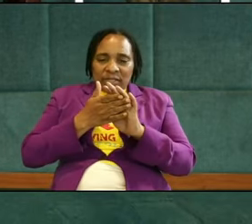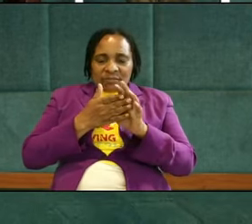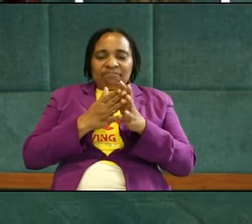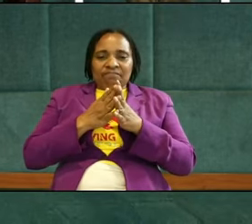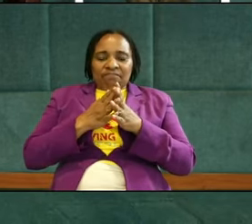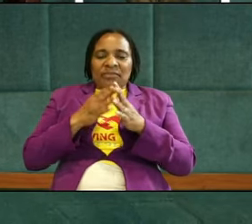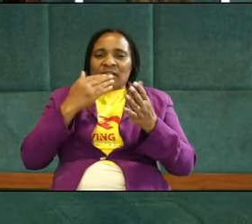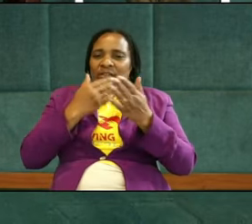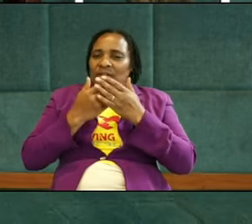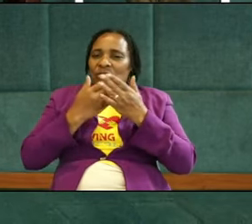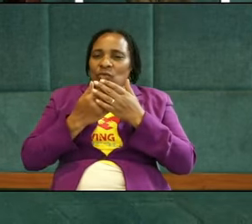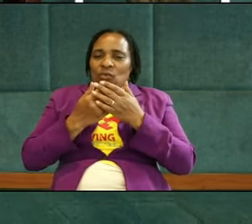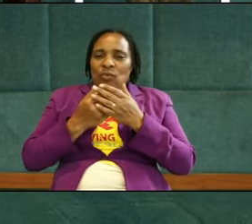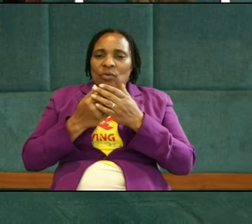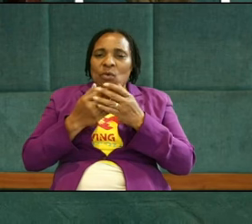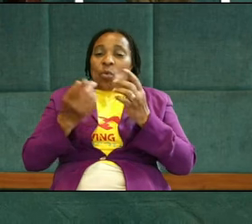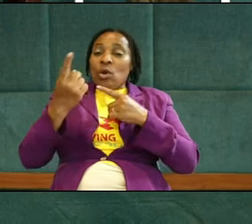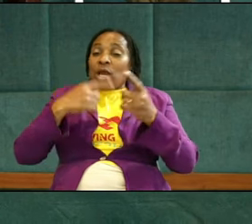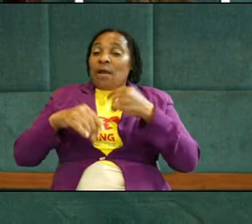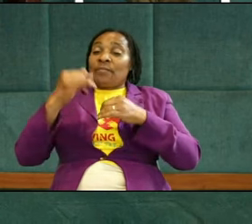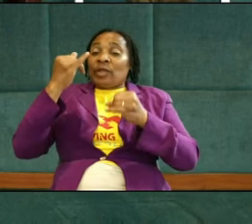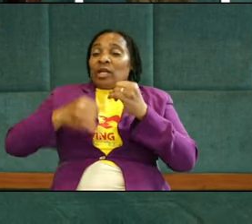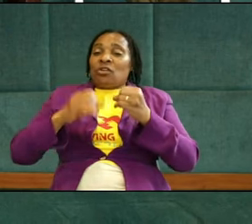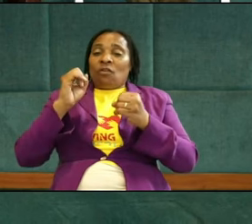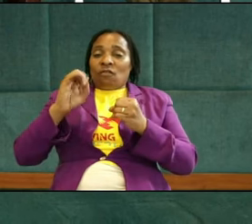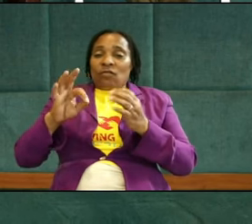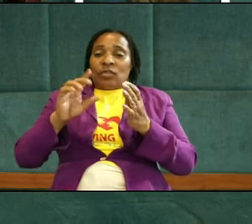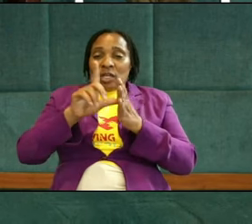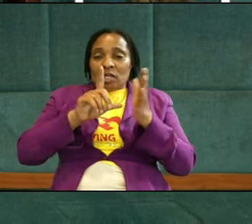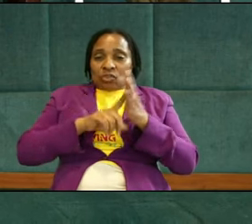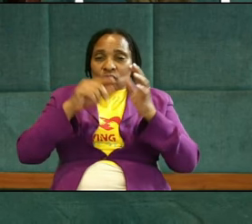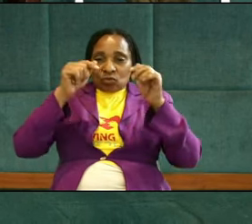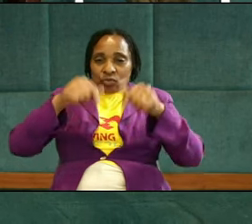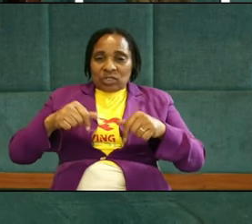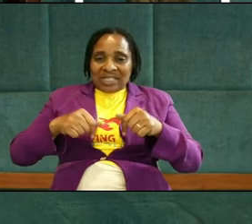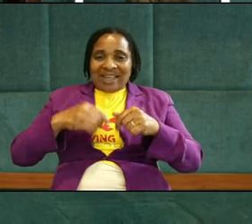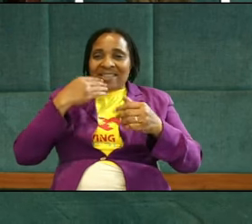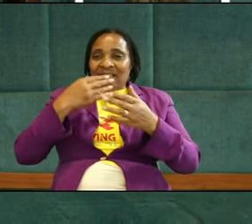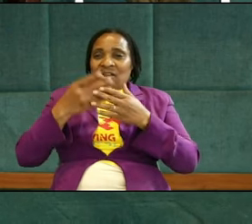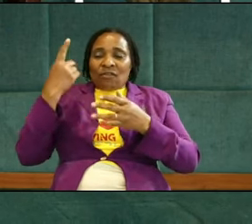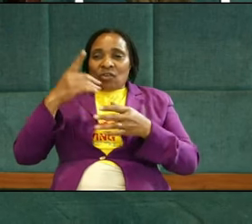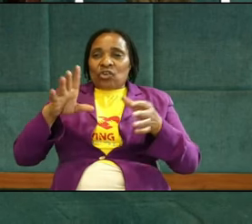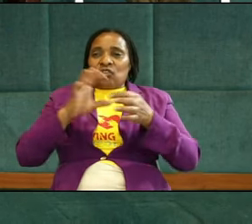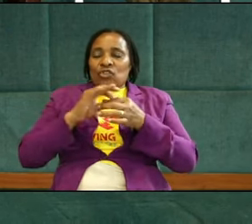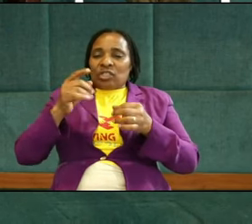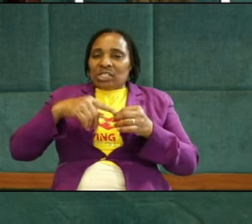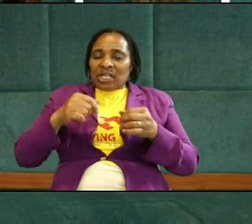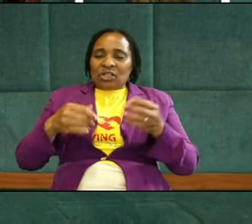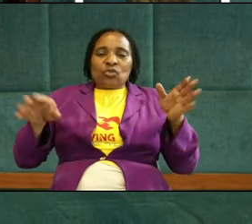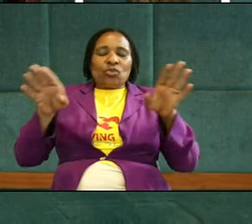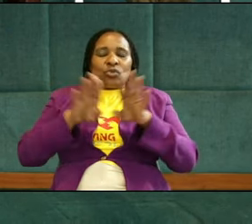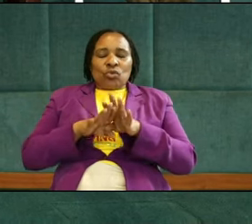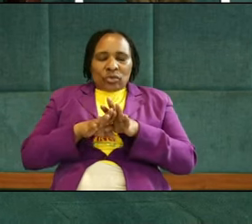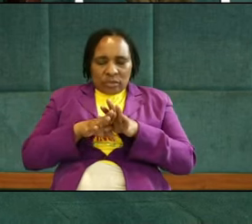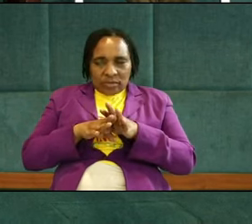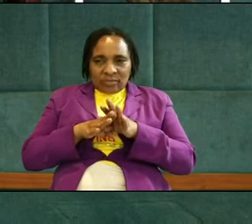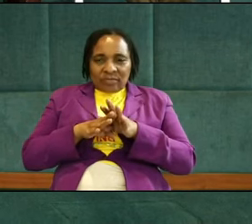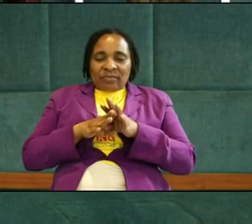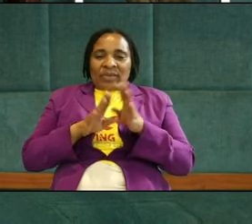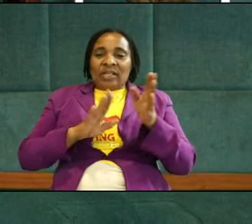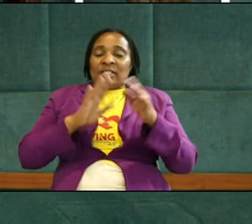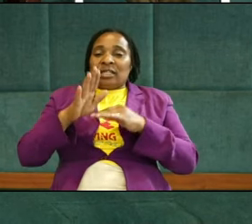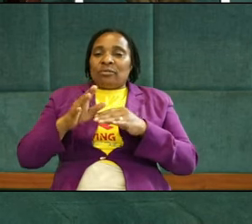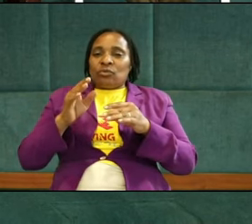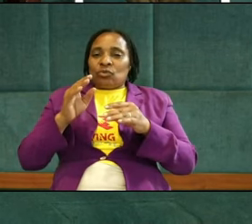that. Thank you for that. So we come to the end of the lesson today. Thank you for joining us. And just to close up, Steps